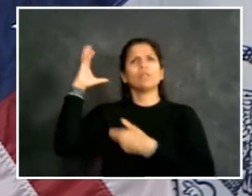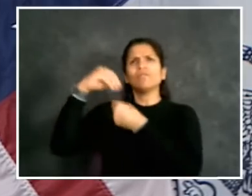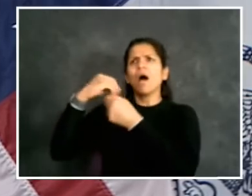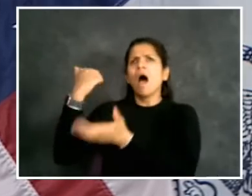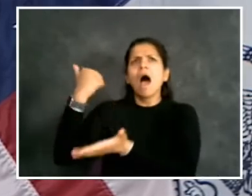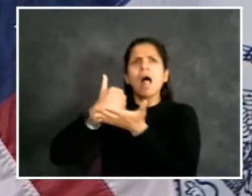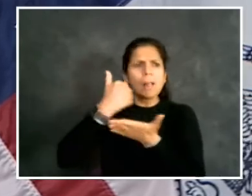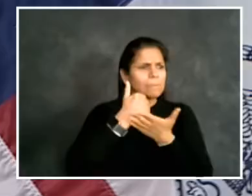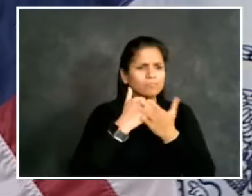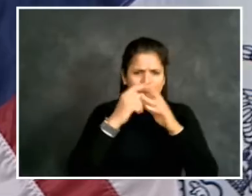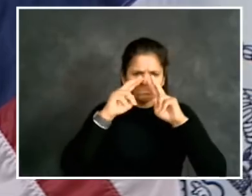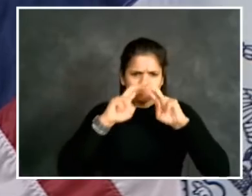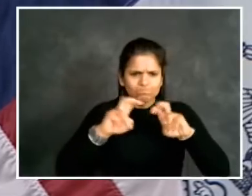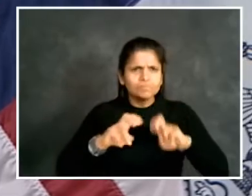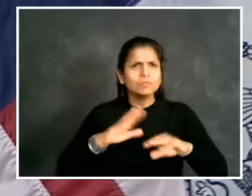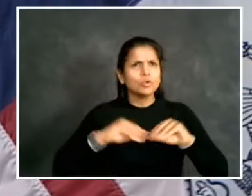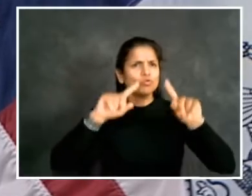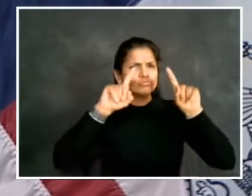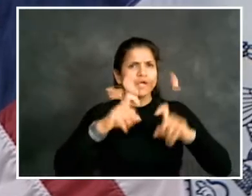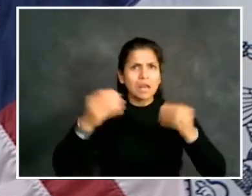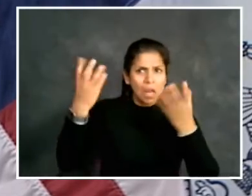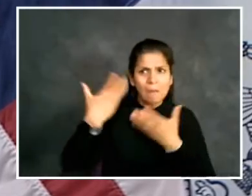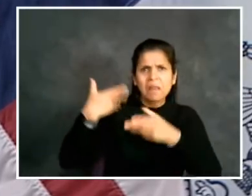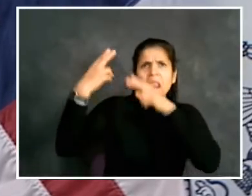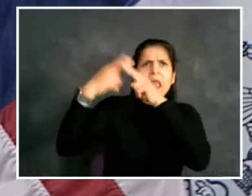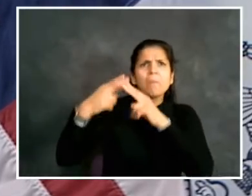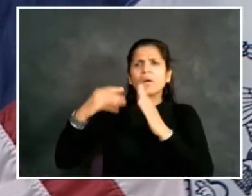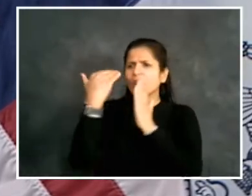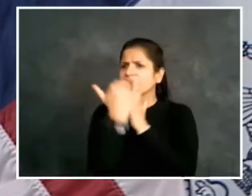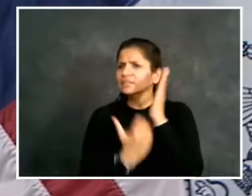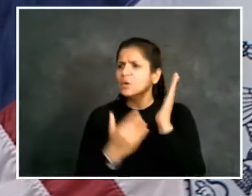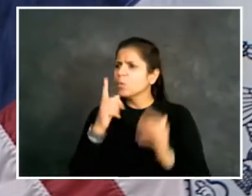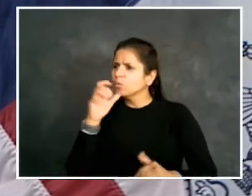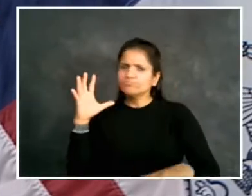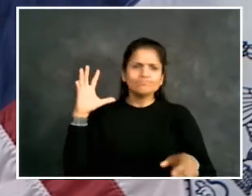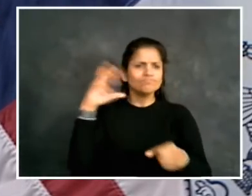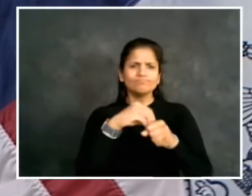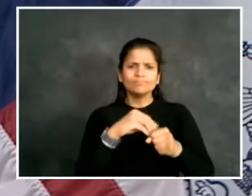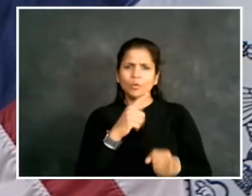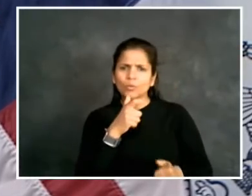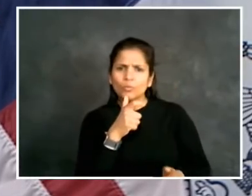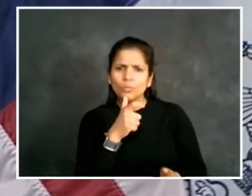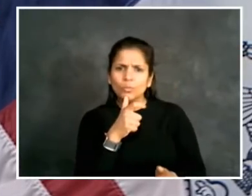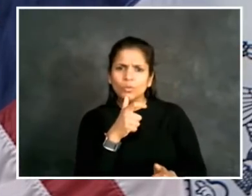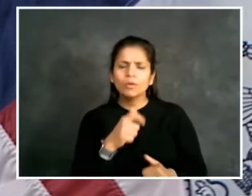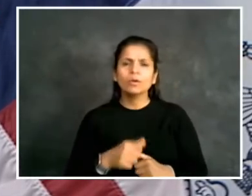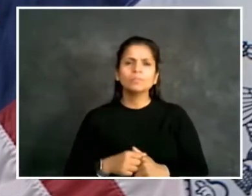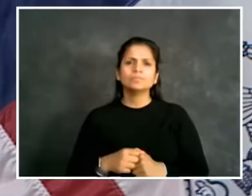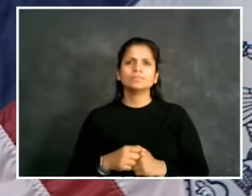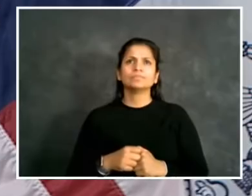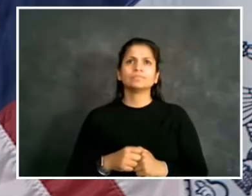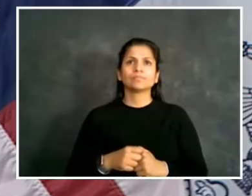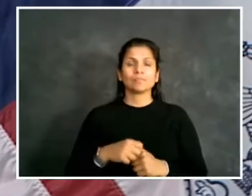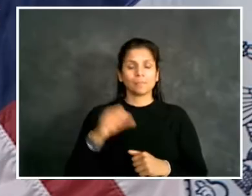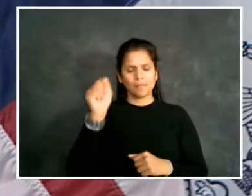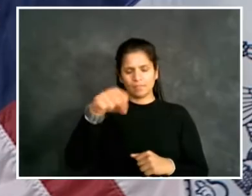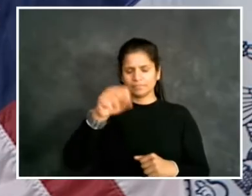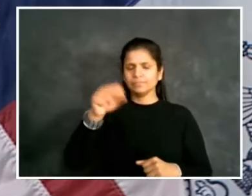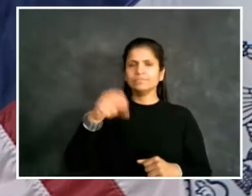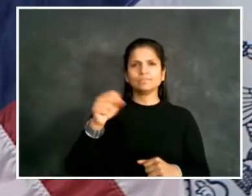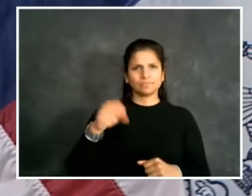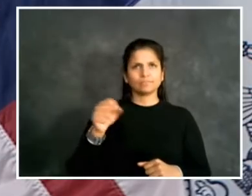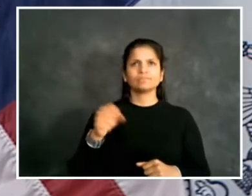Julia. I'll confirm with folks. I don't have all the details in front of me now, but I got an update yesterday. It's definitely moving